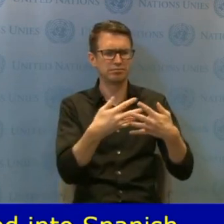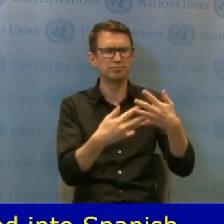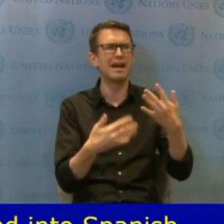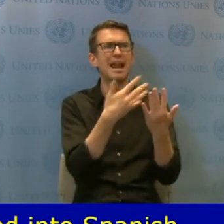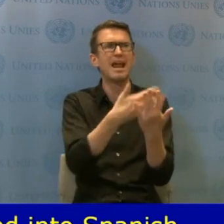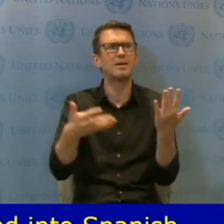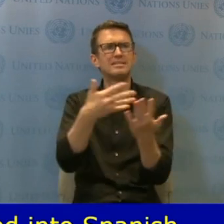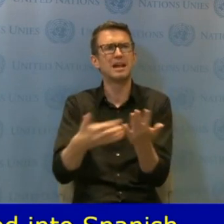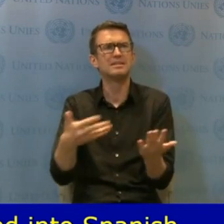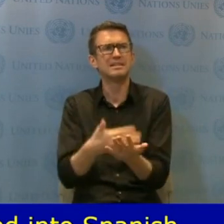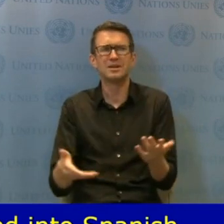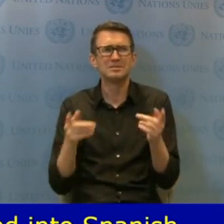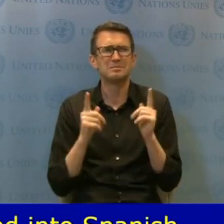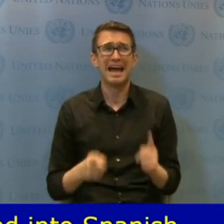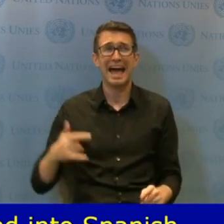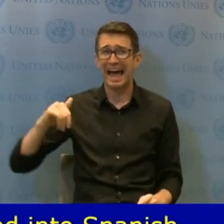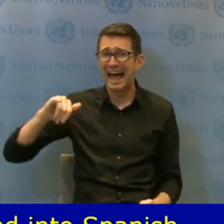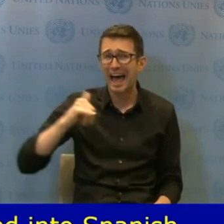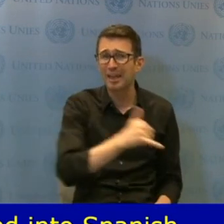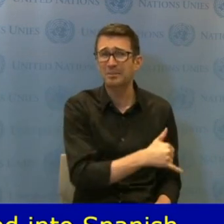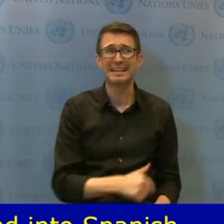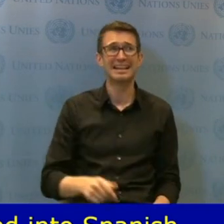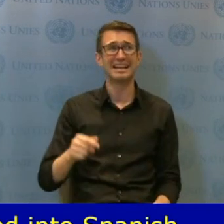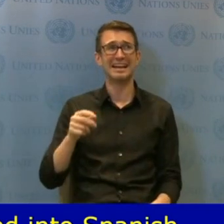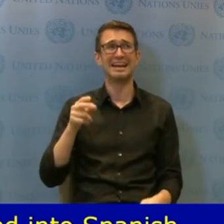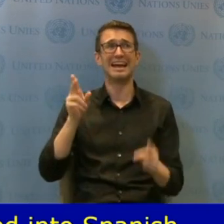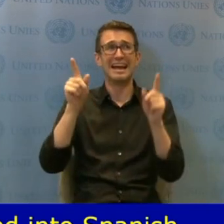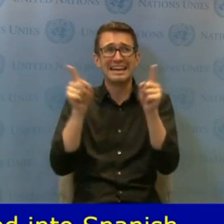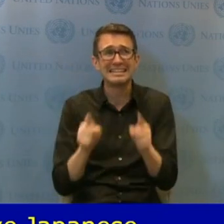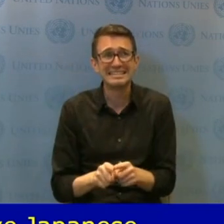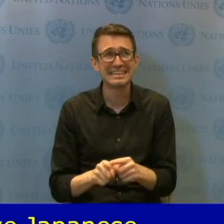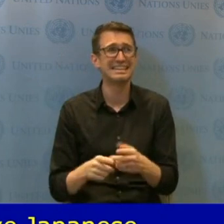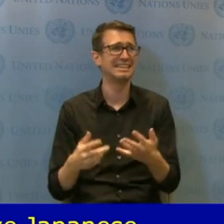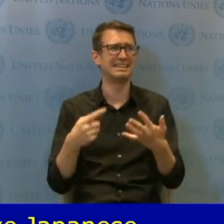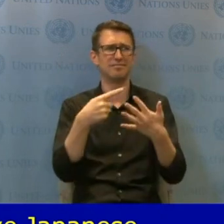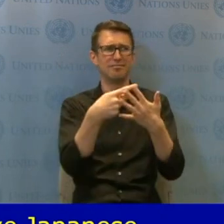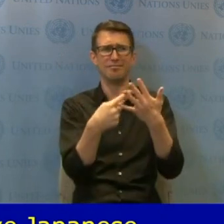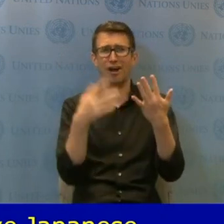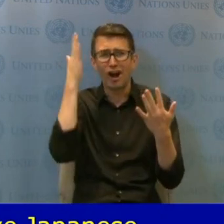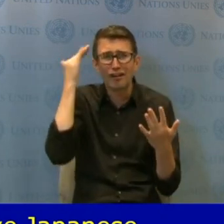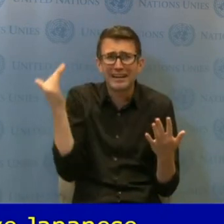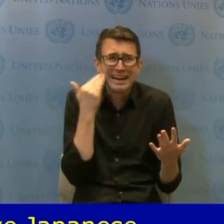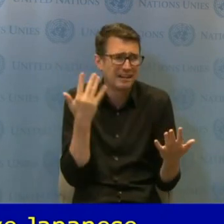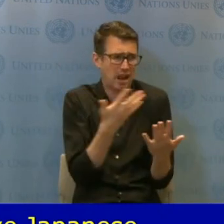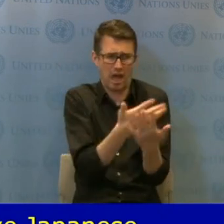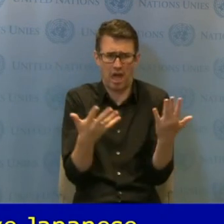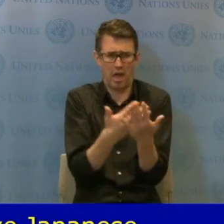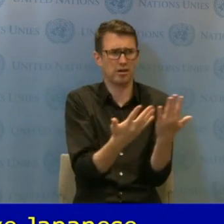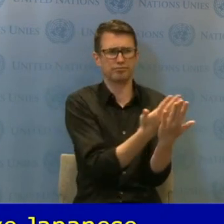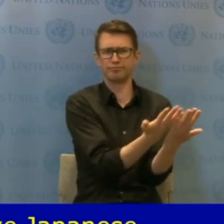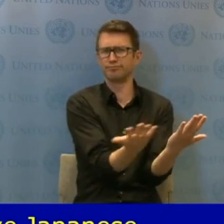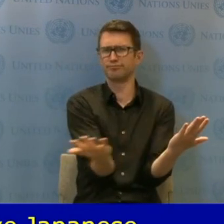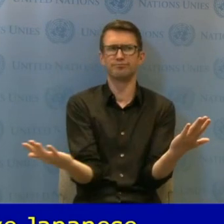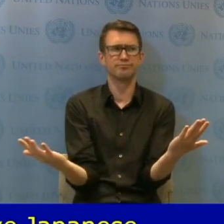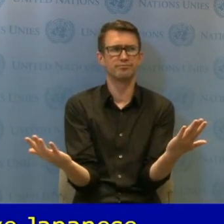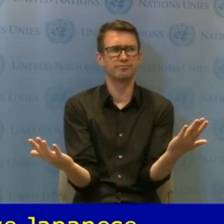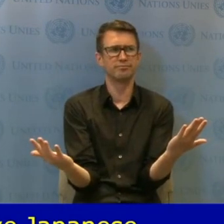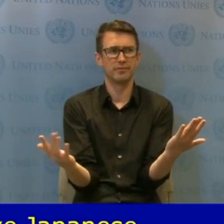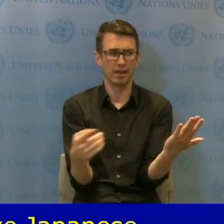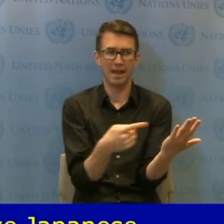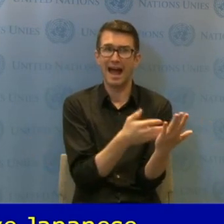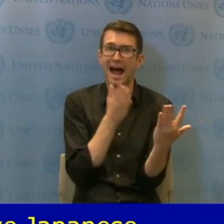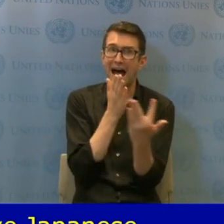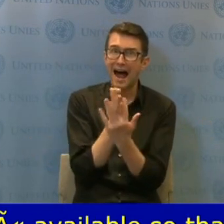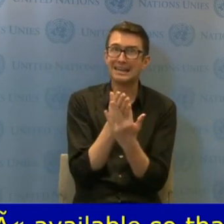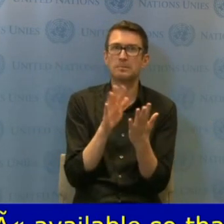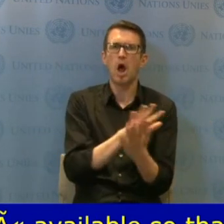local governments have the tools they need to build digital services that don't leave anybody behind.